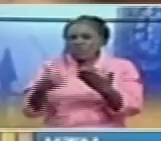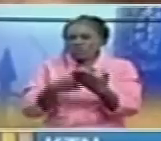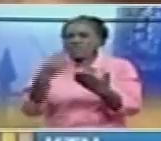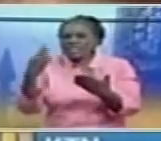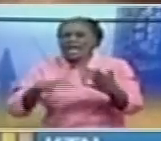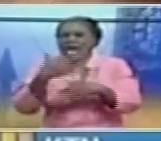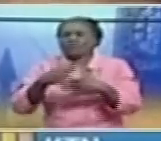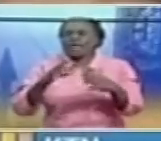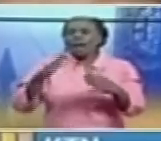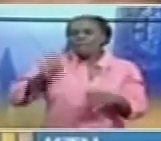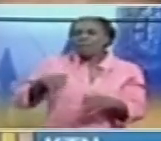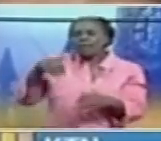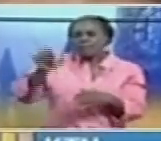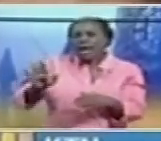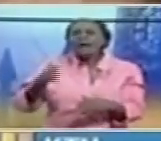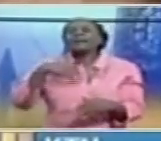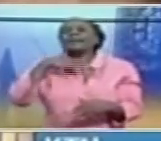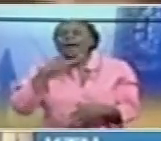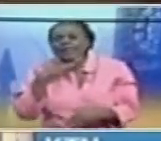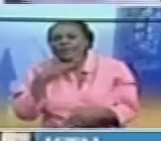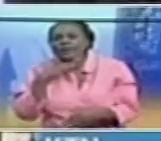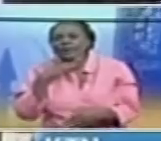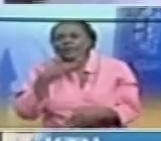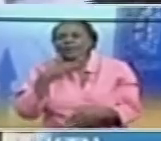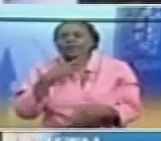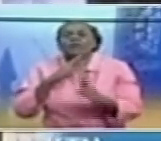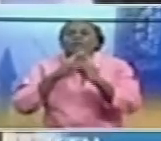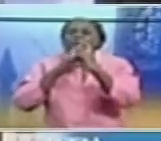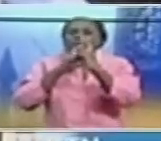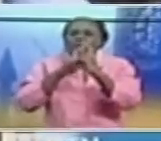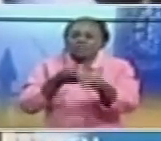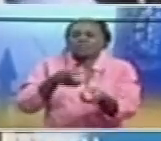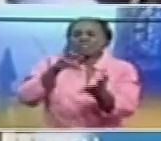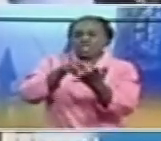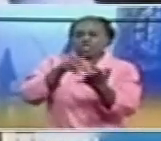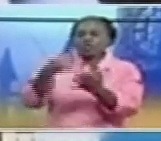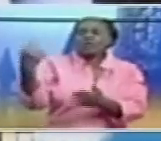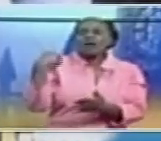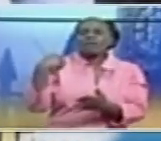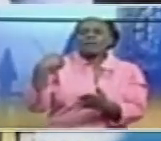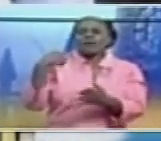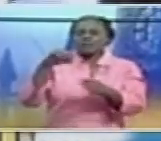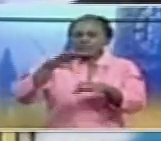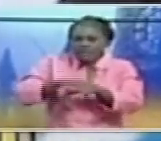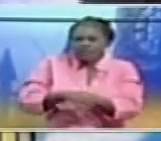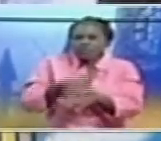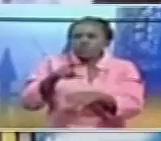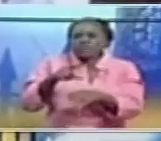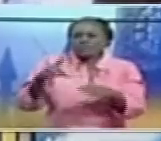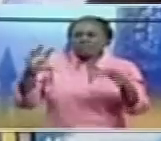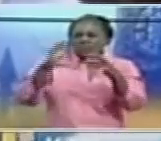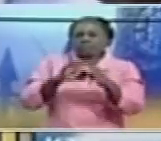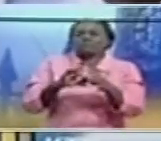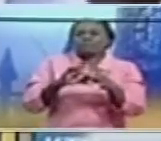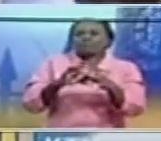was rescued by personnel at the Borana Conservancy. We bought special milk from the pharmacy, and we mixed with